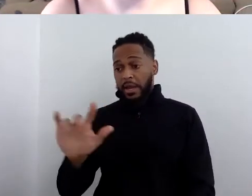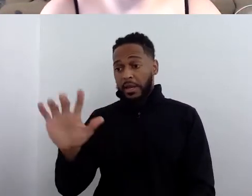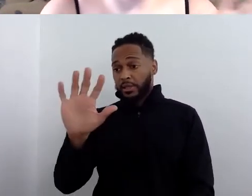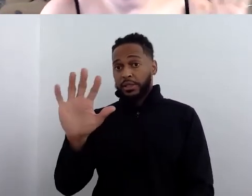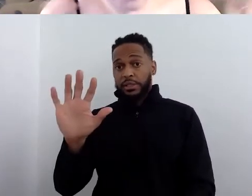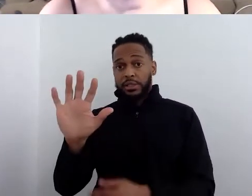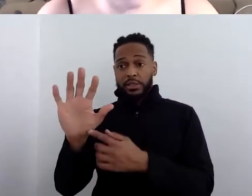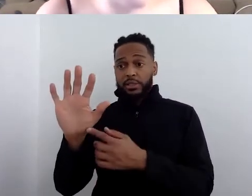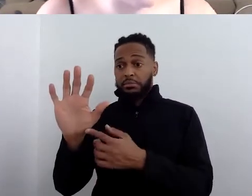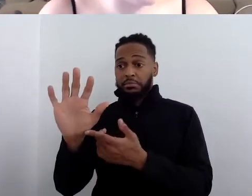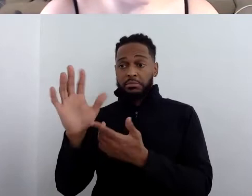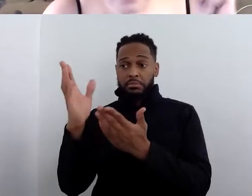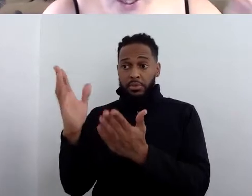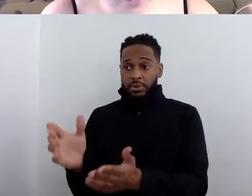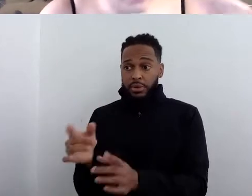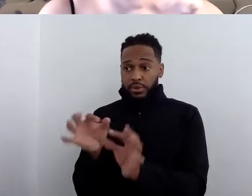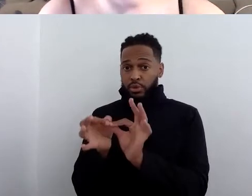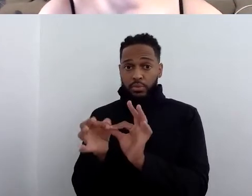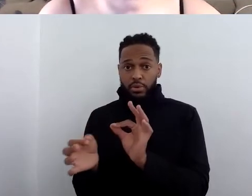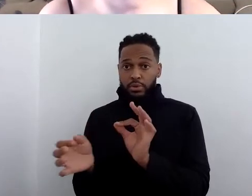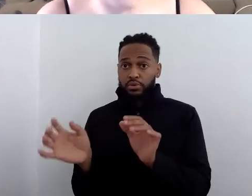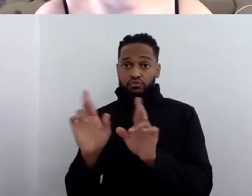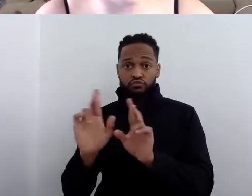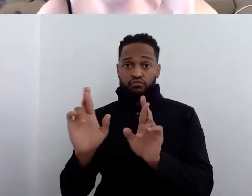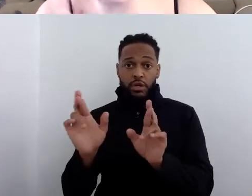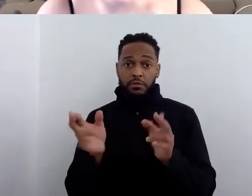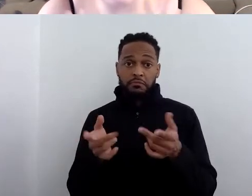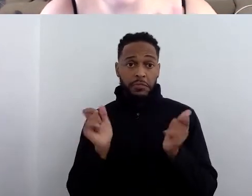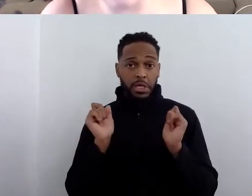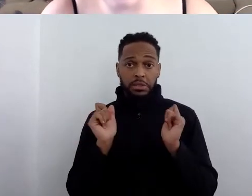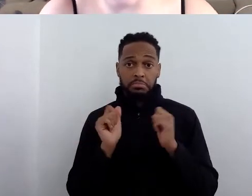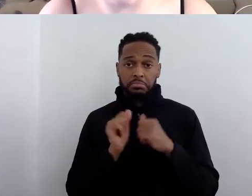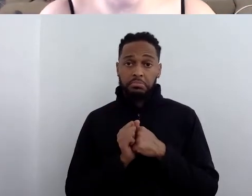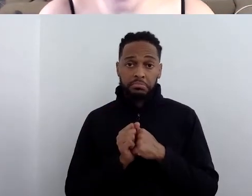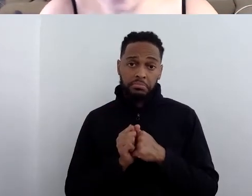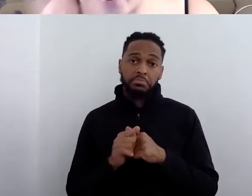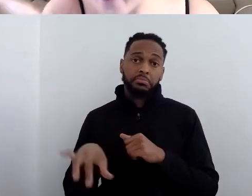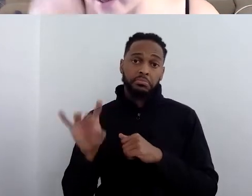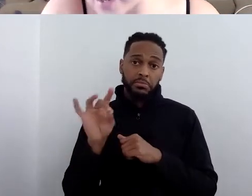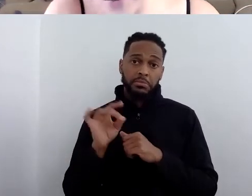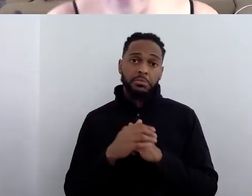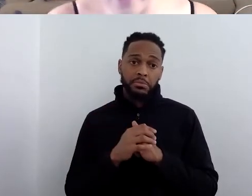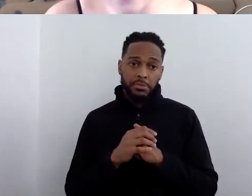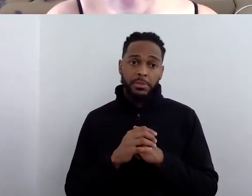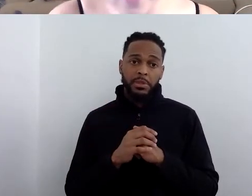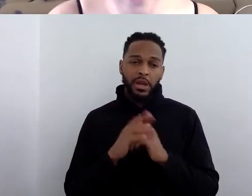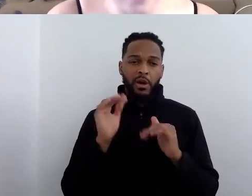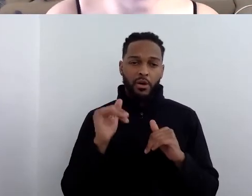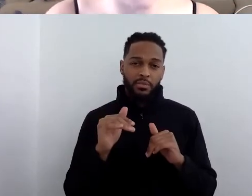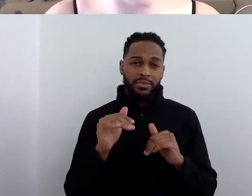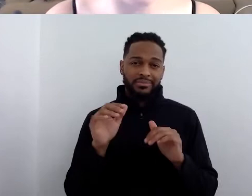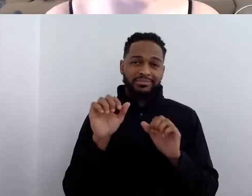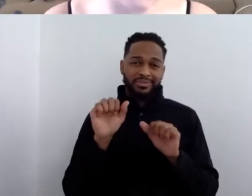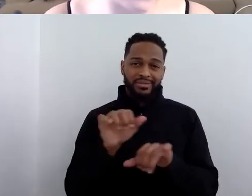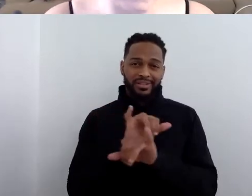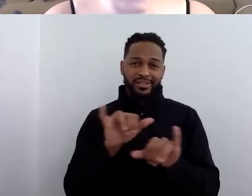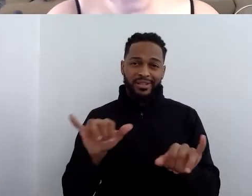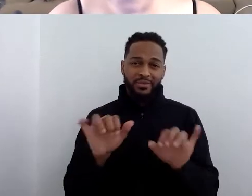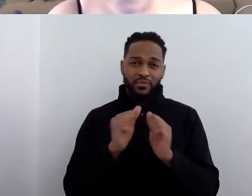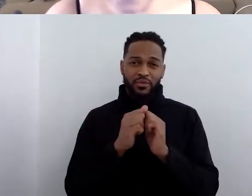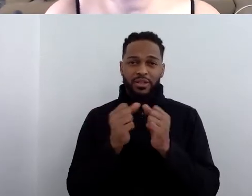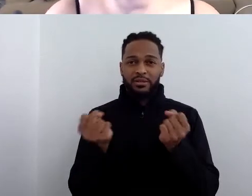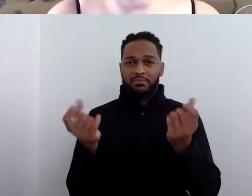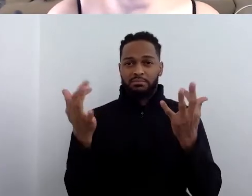speaking, you know, interpreter, and she got squared away right away. It should just be the normal. I hope we get to a place where it's like that. I think it's hard